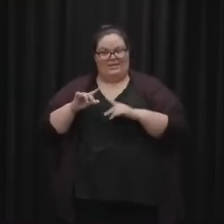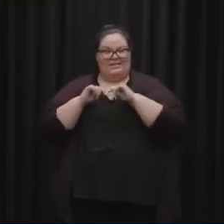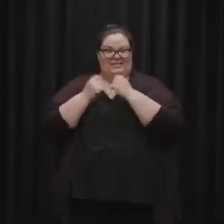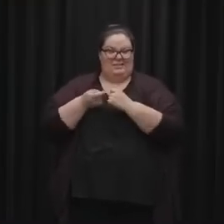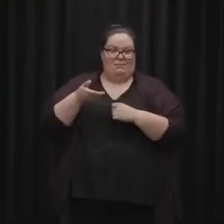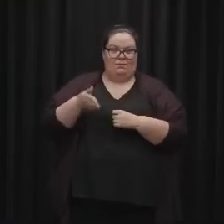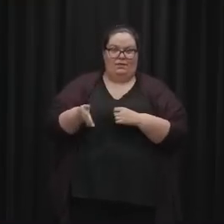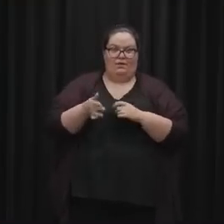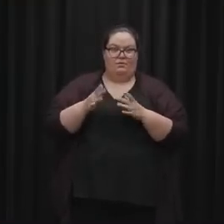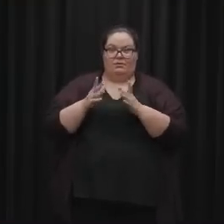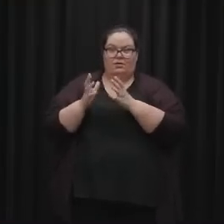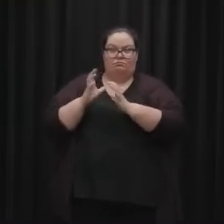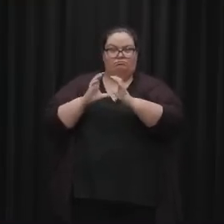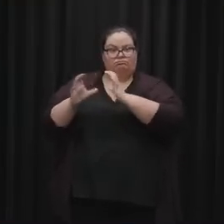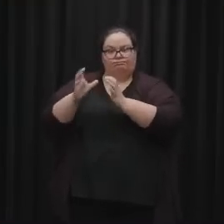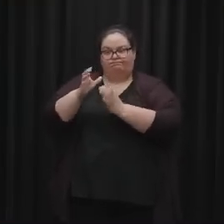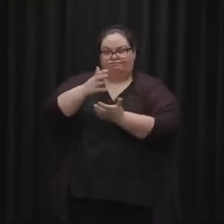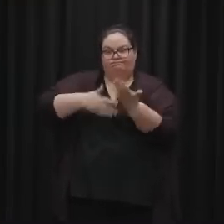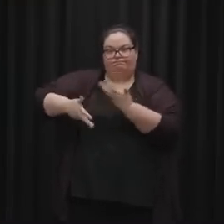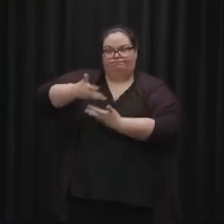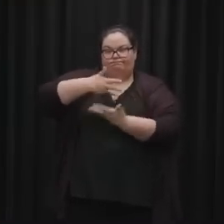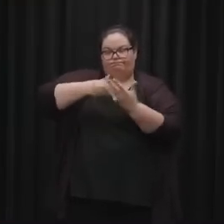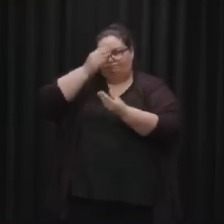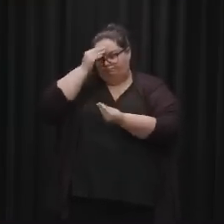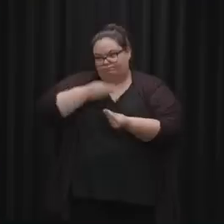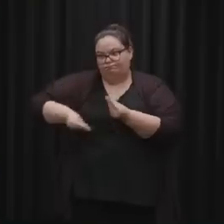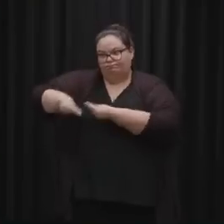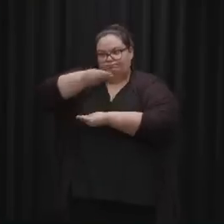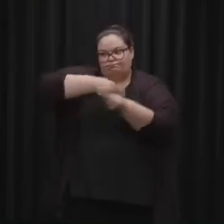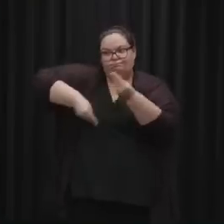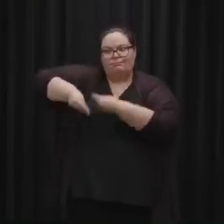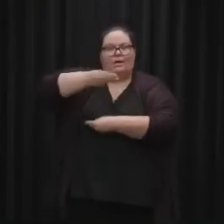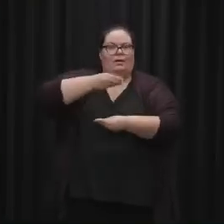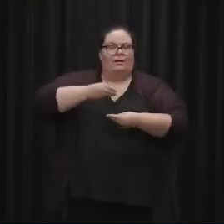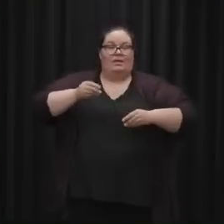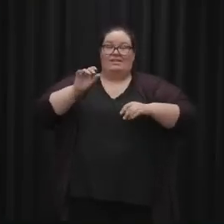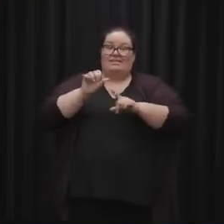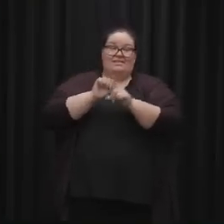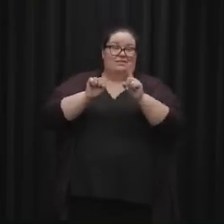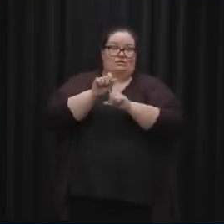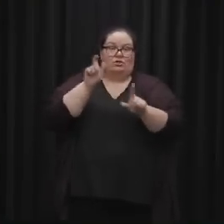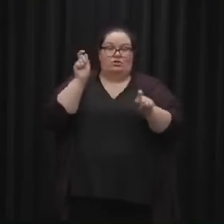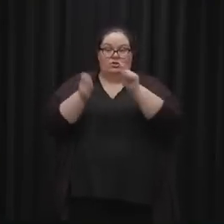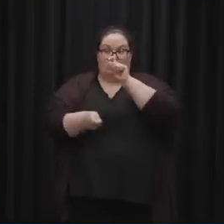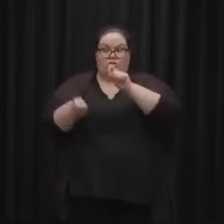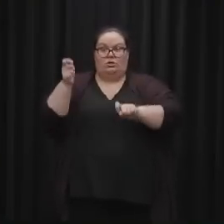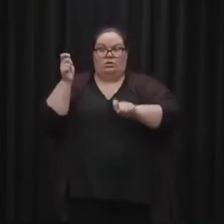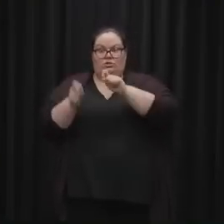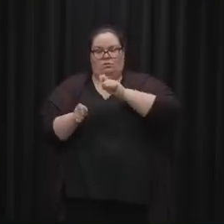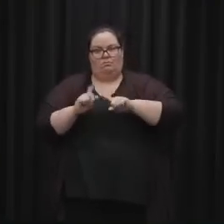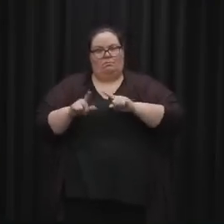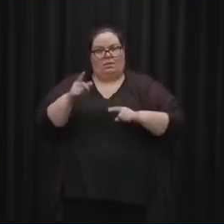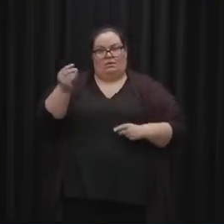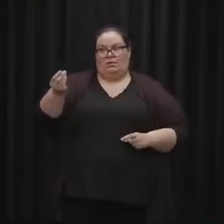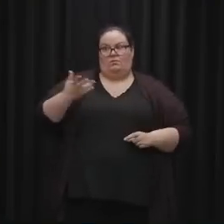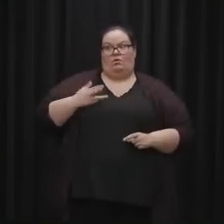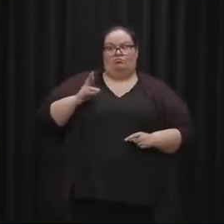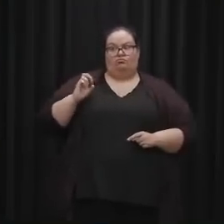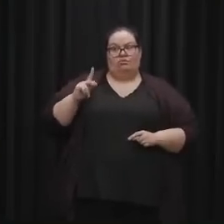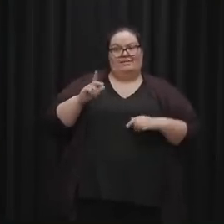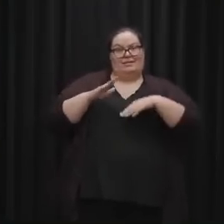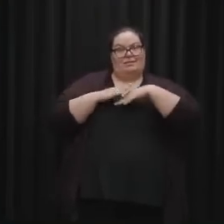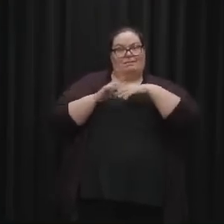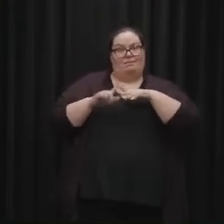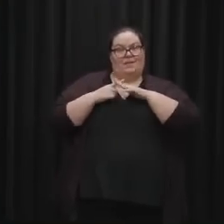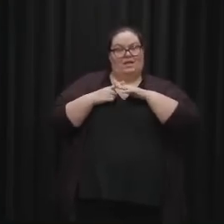there, have been in constant communication with the partners, and it is an evolving situation, but based on the risks that we were aware of at the